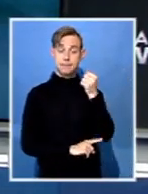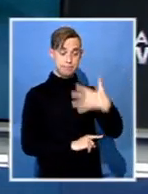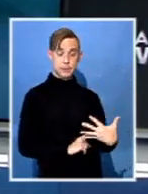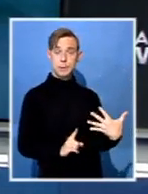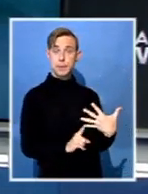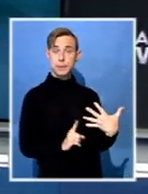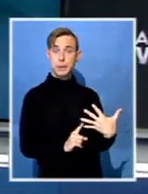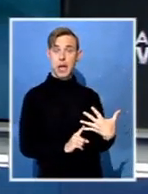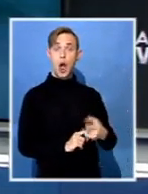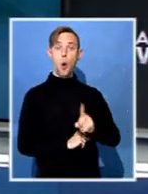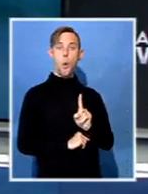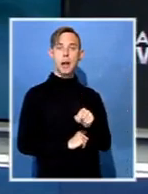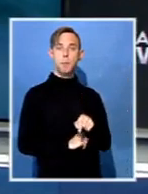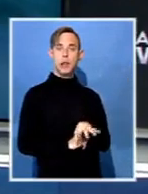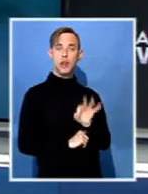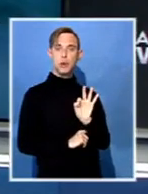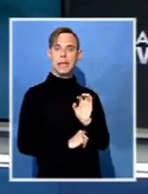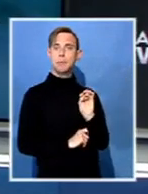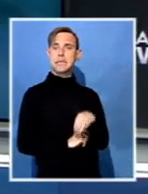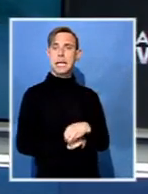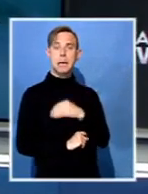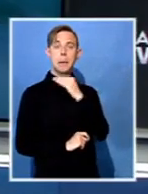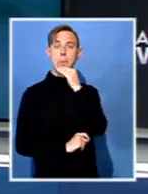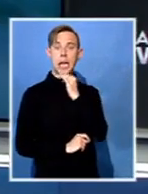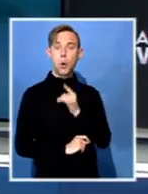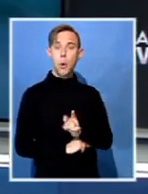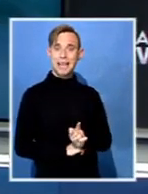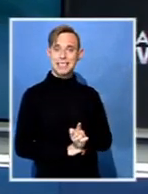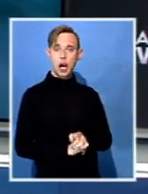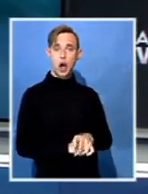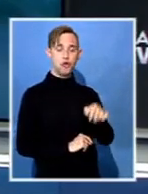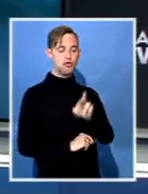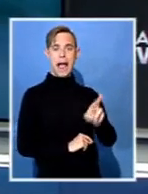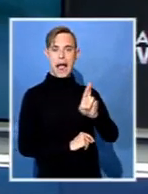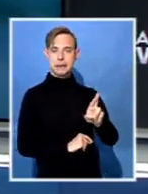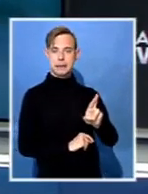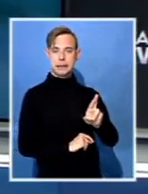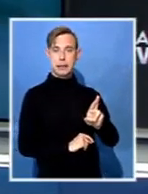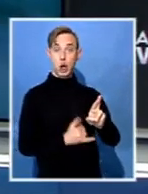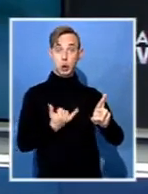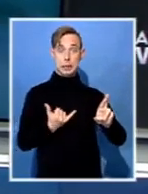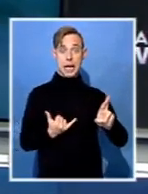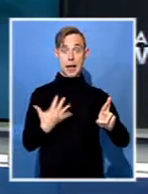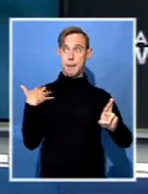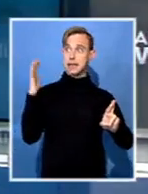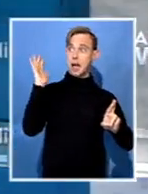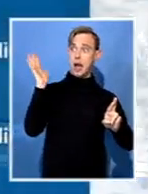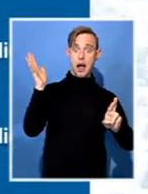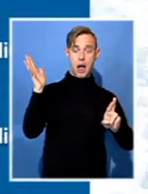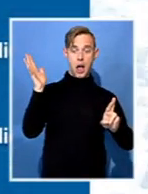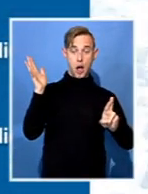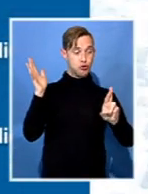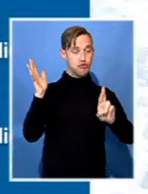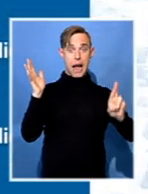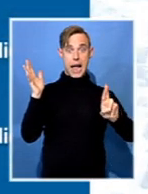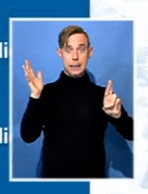you on that graph was 1.3%, which is the fall in the rand. It weakened by that large amount